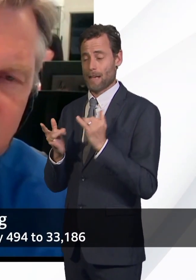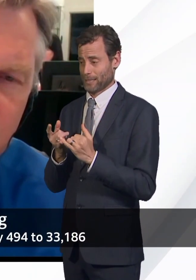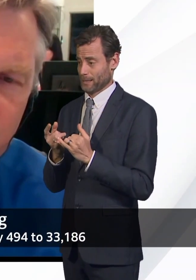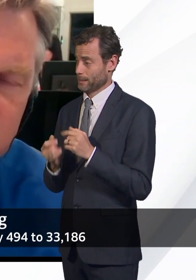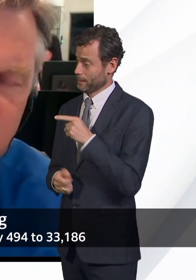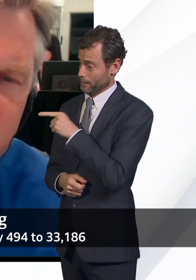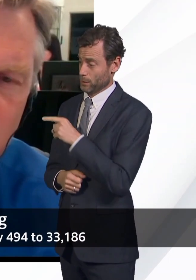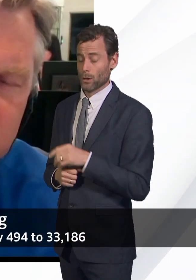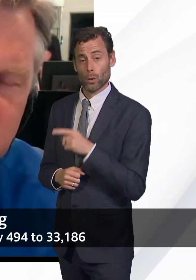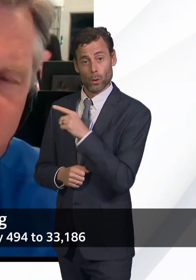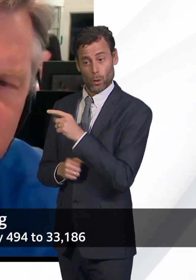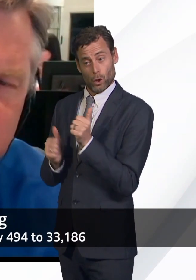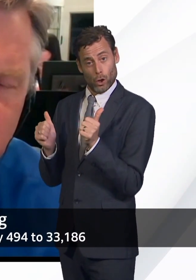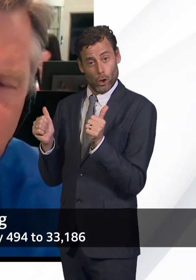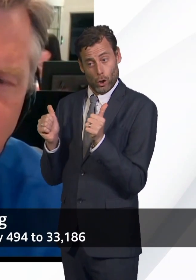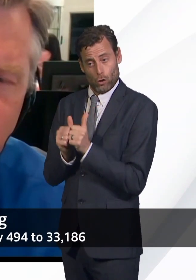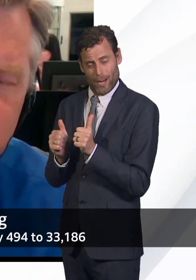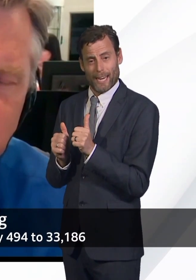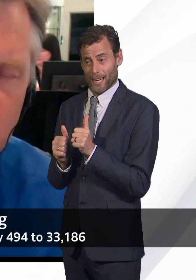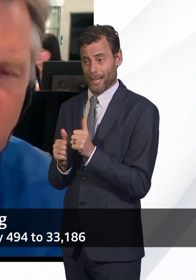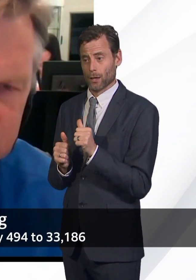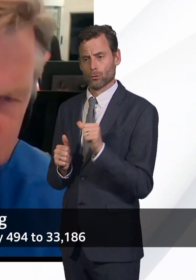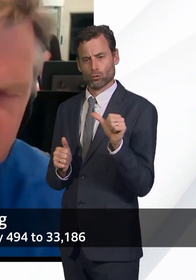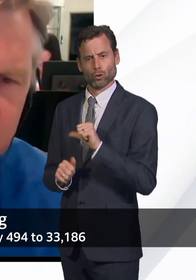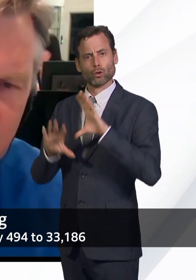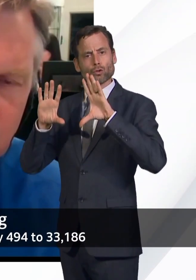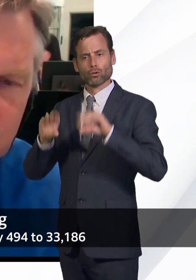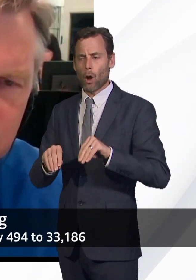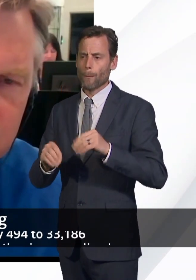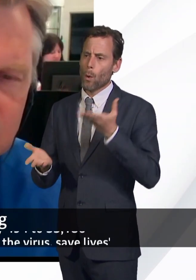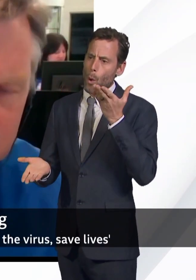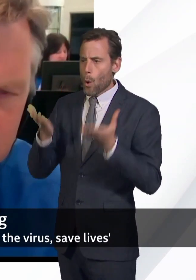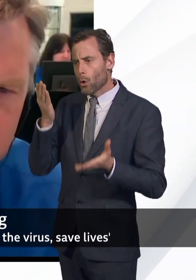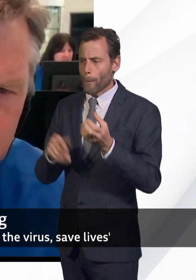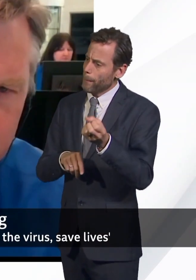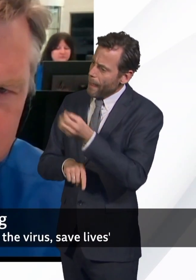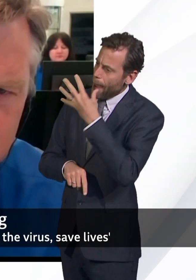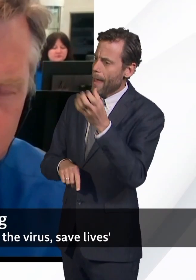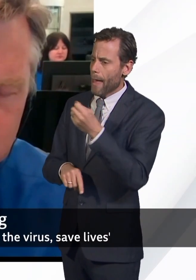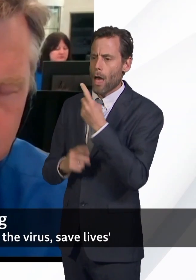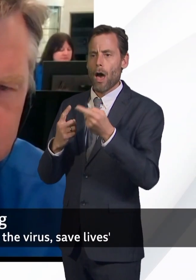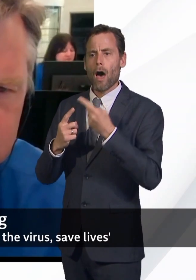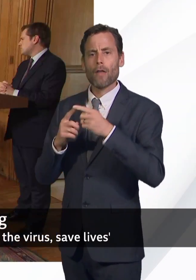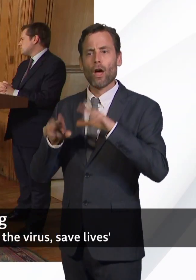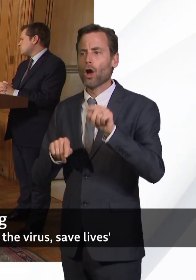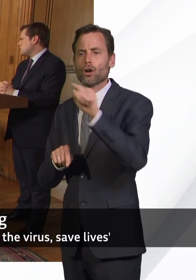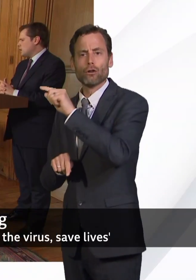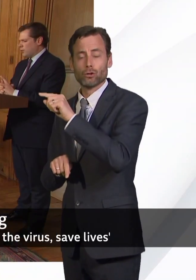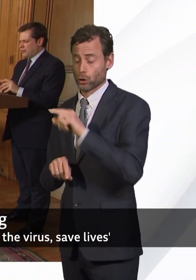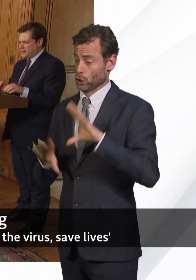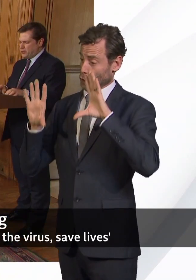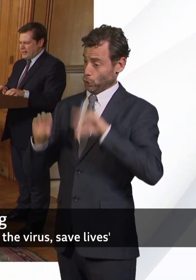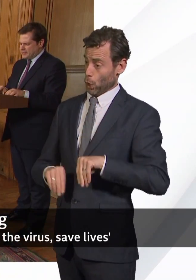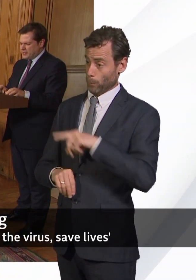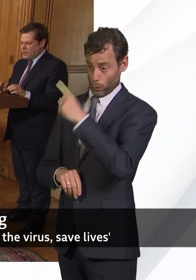on death rates? And if so, what has changed since you were happy to stand at that podium and make those comparisons in recent weeks?